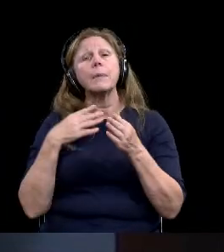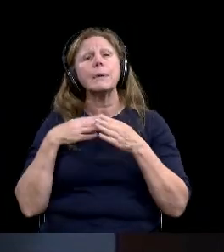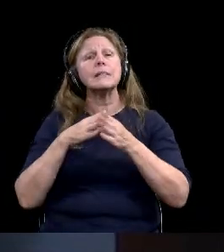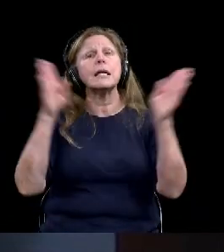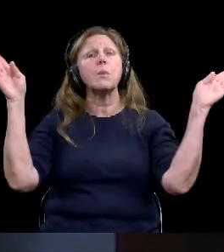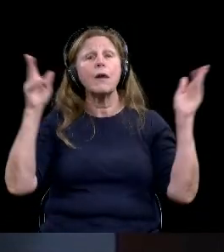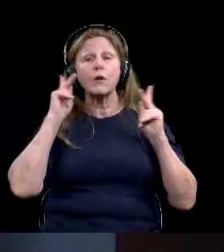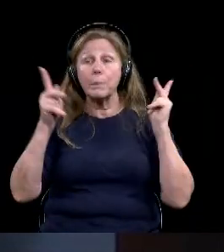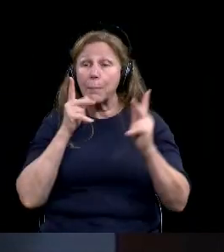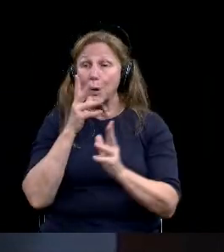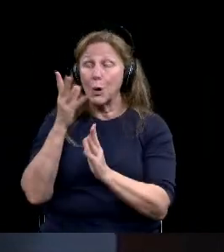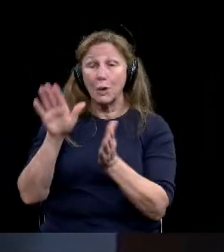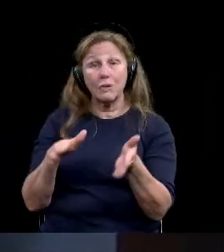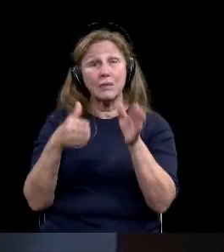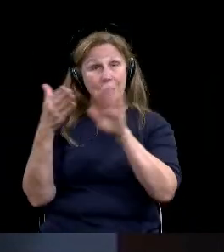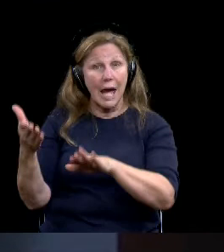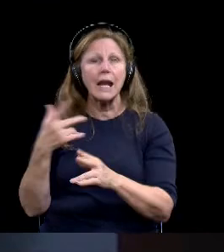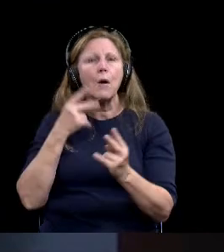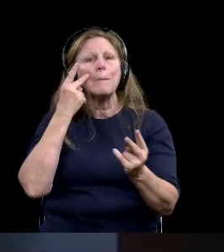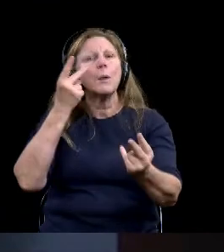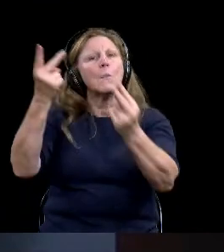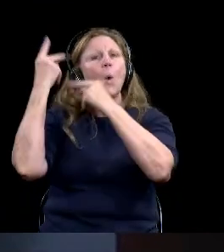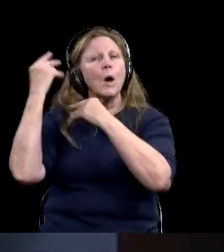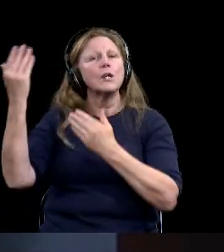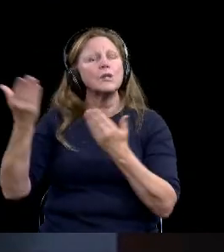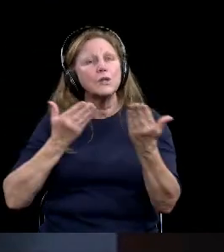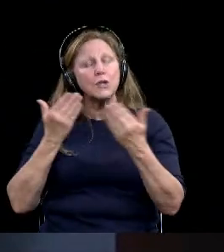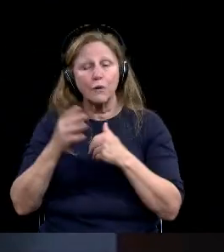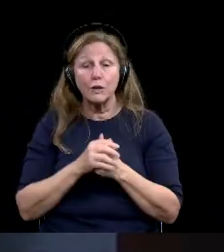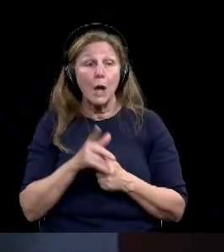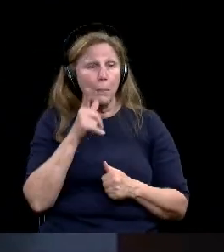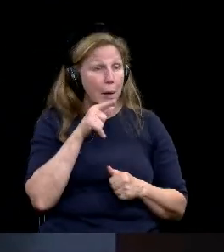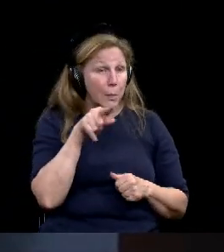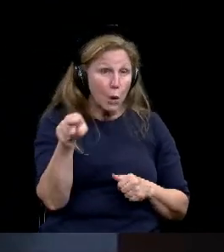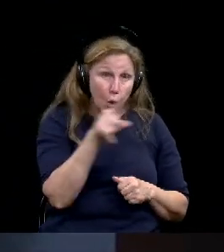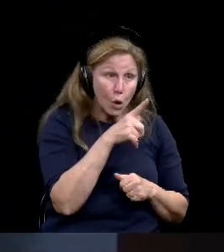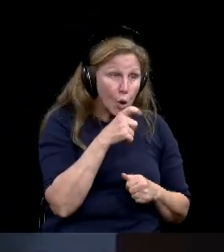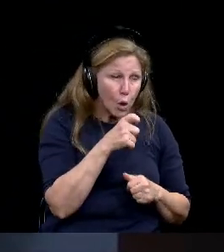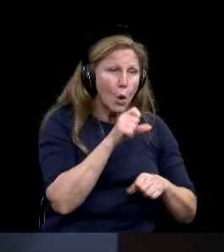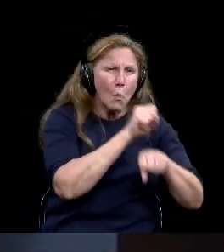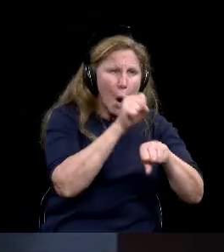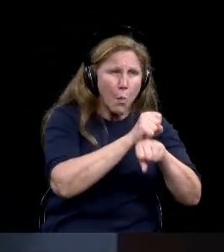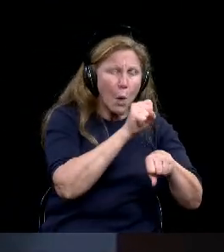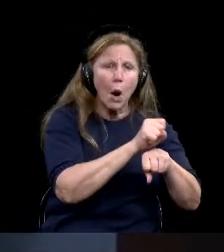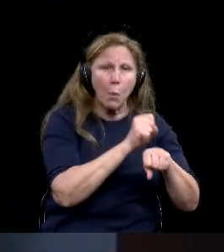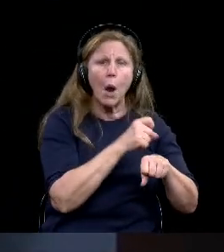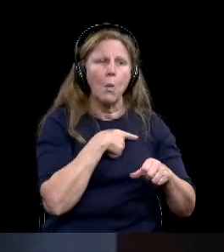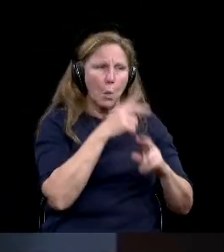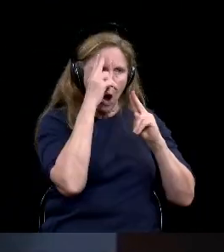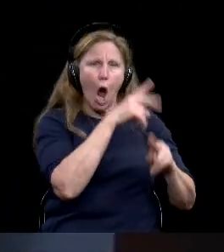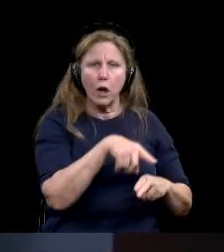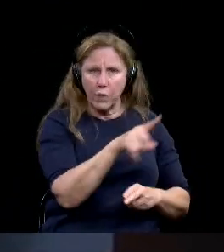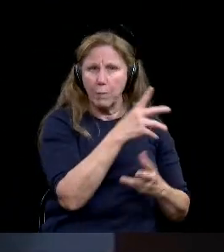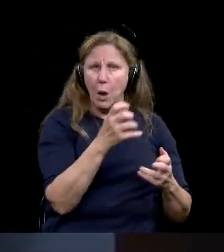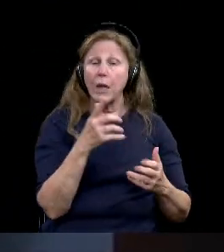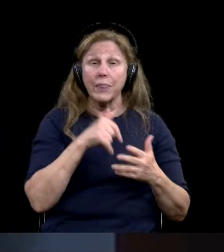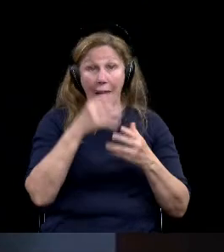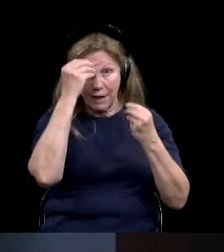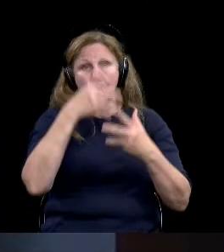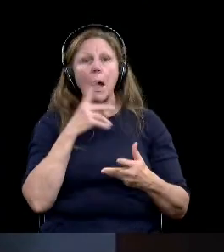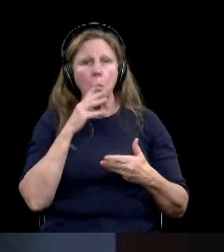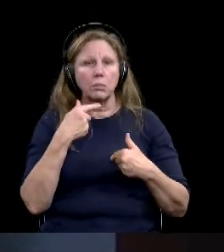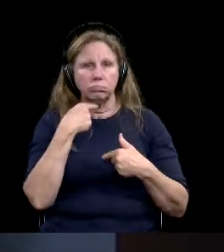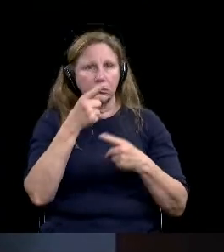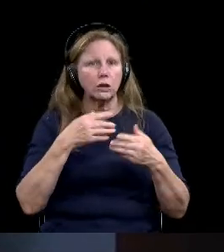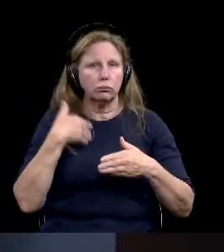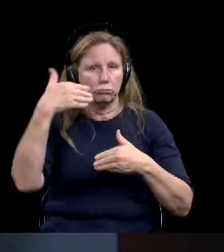ahead. As I and others on this call have said, we are not out of the woods yet, but I'm confident that day is coming